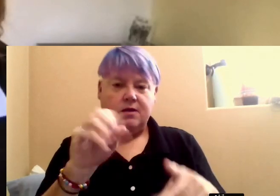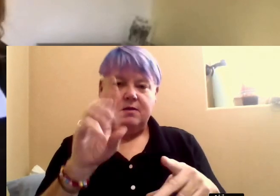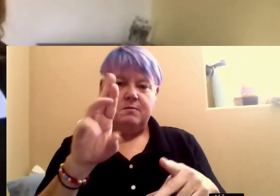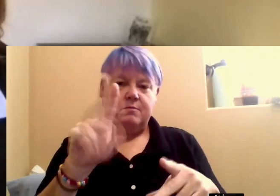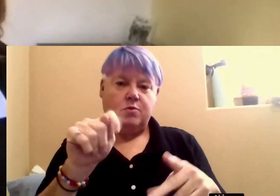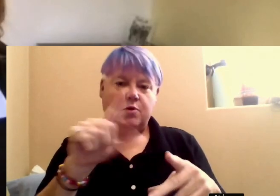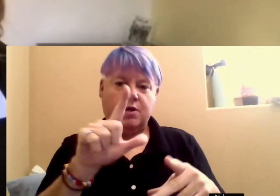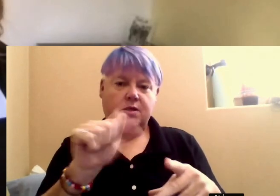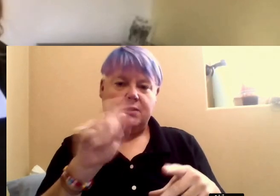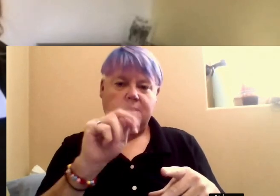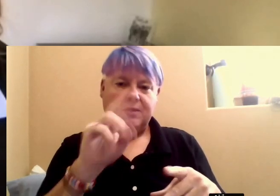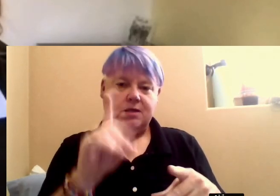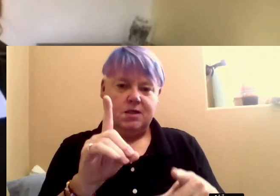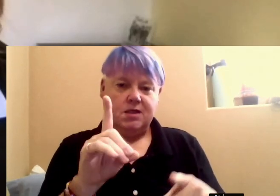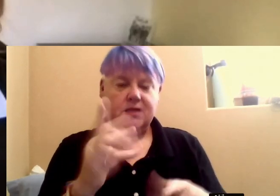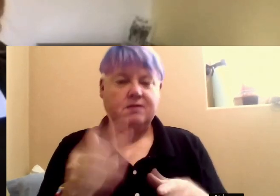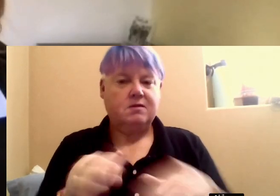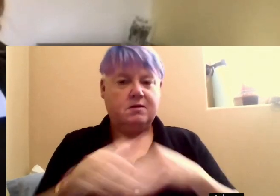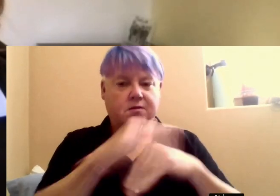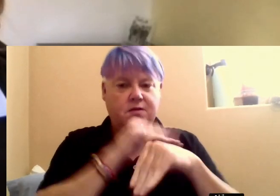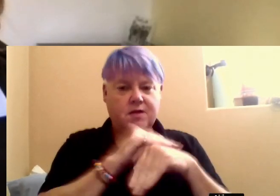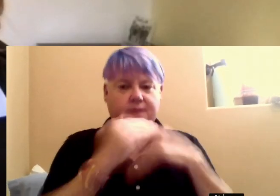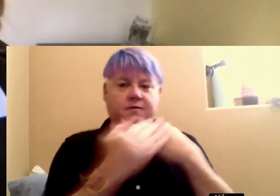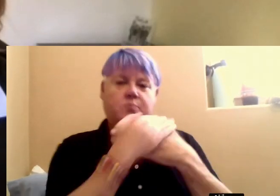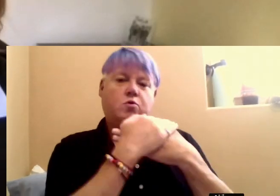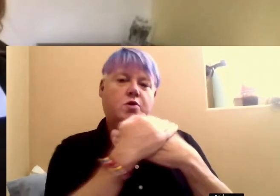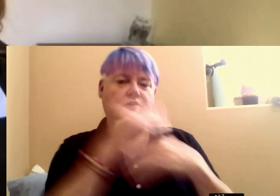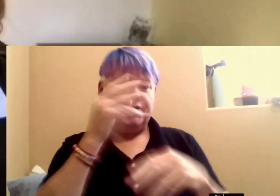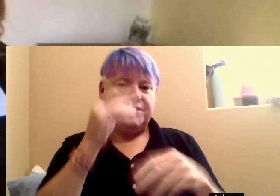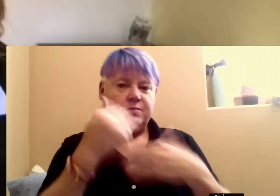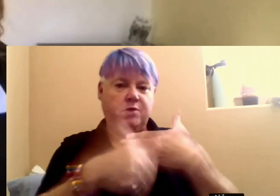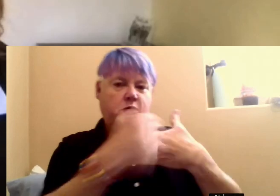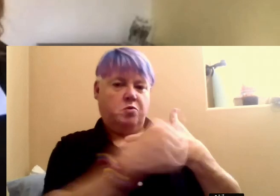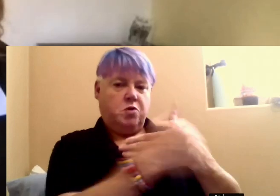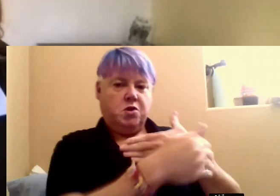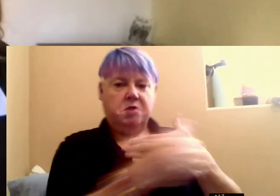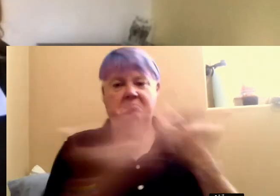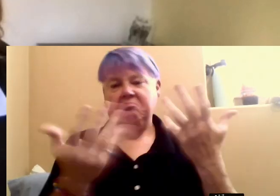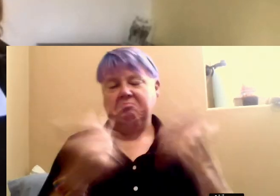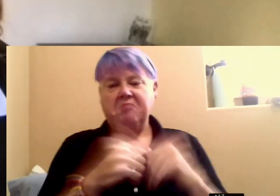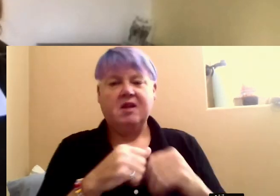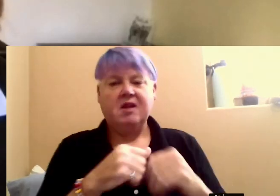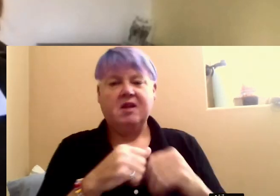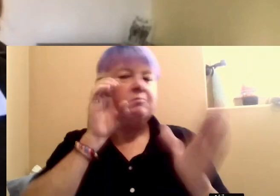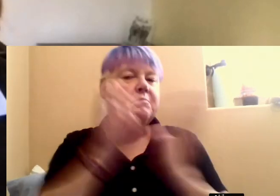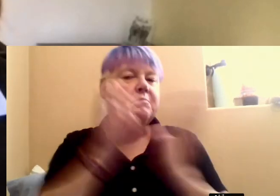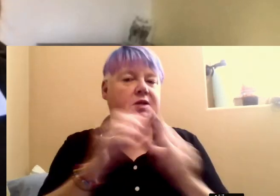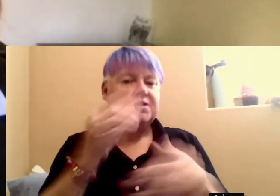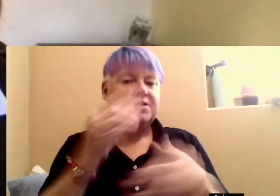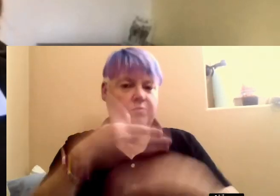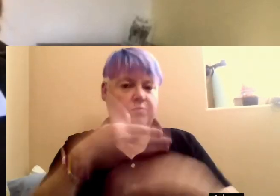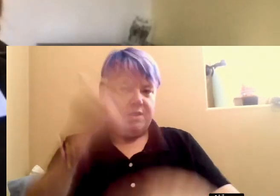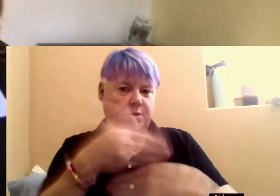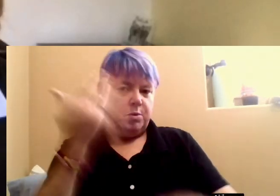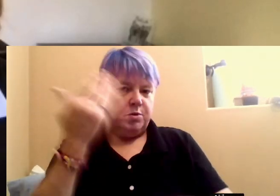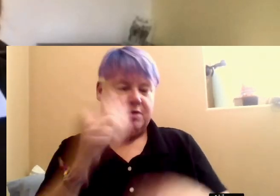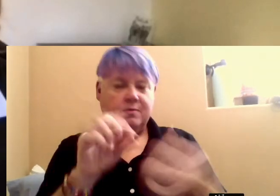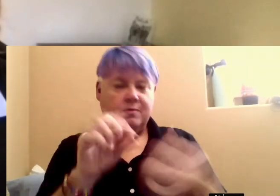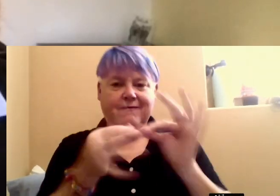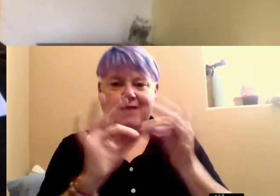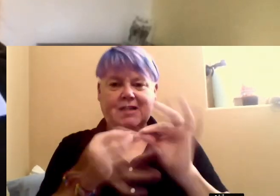homes with covered front porches, chunky wood columns, big picture windows. This one had been renovated and updated. It